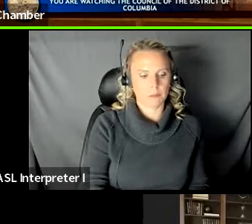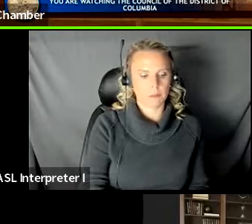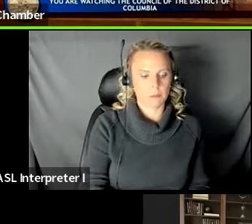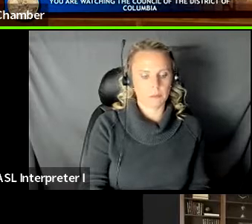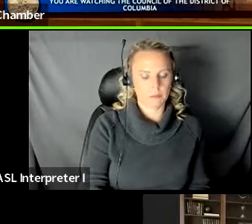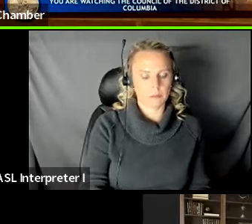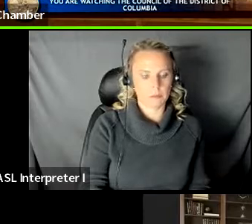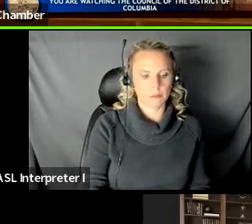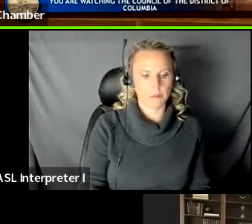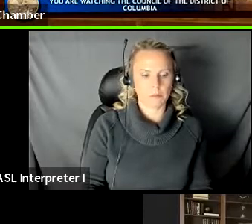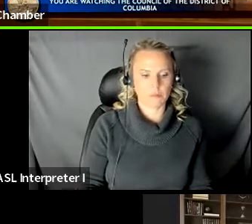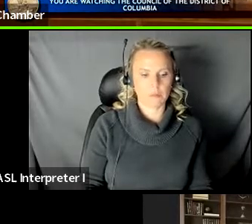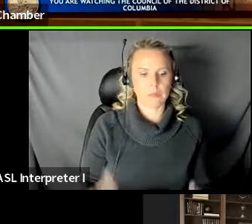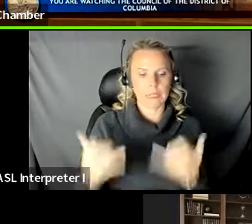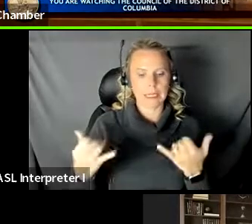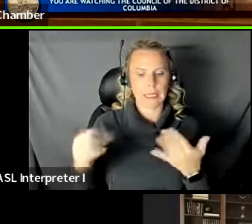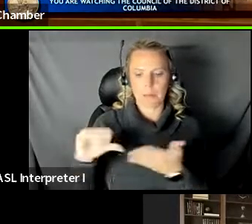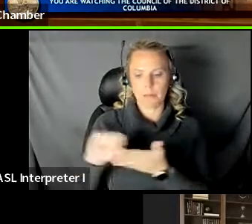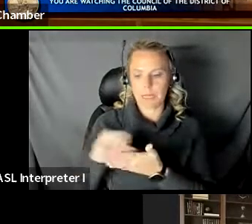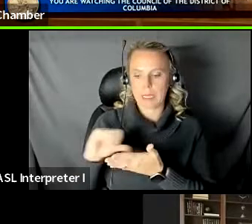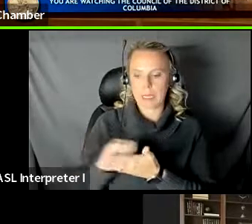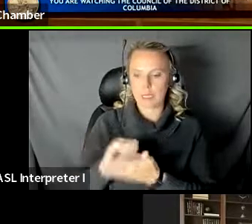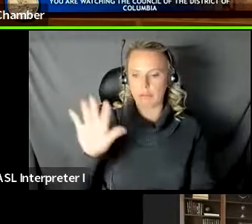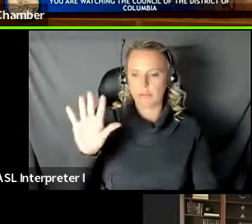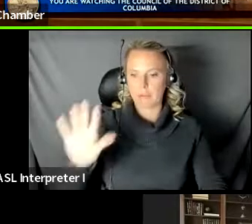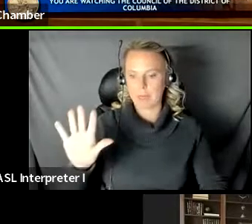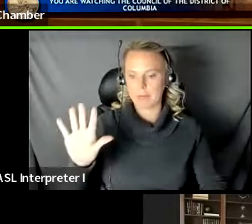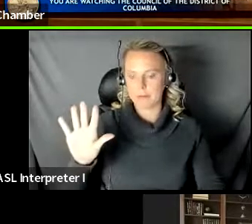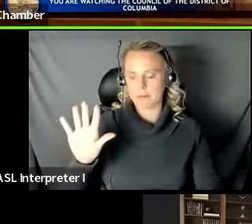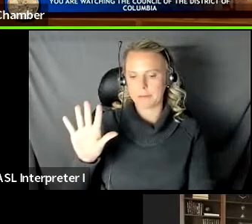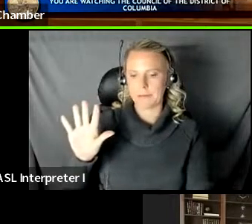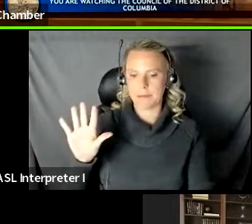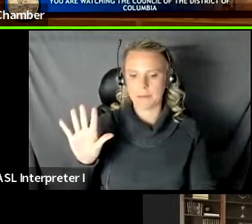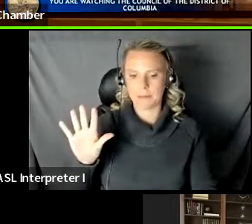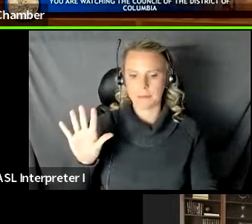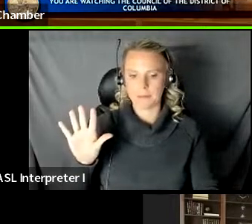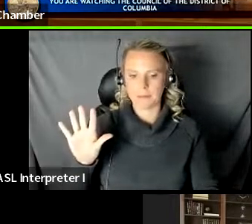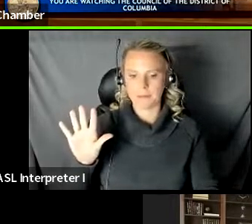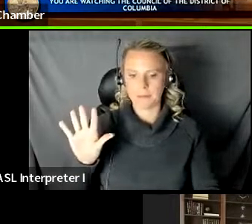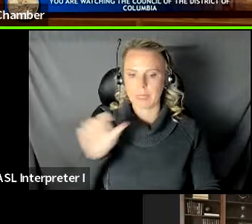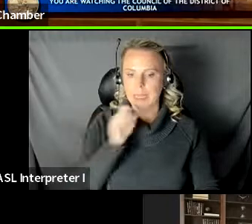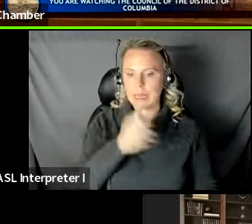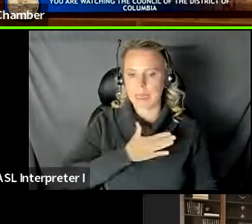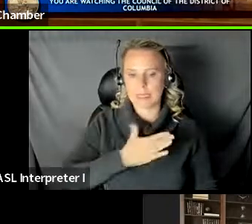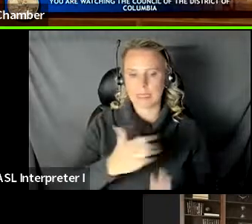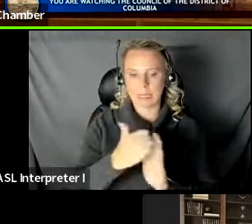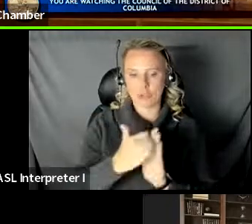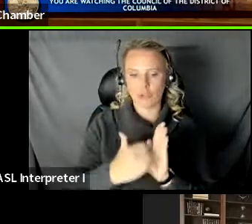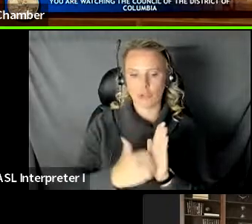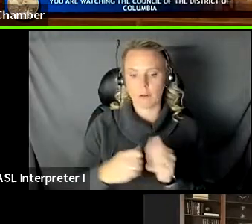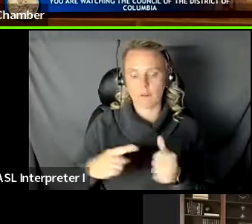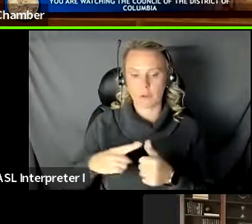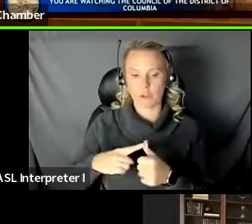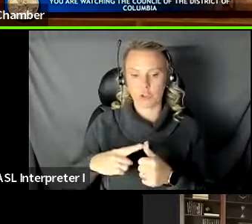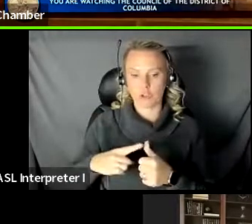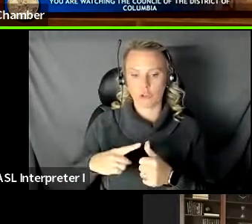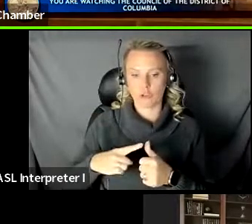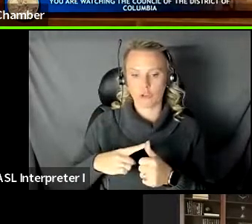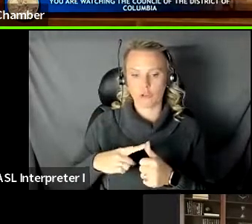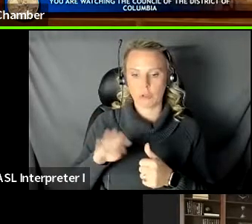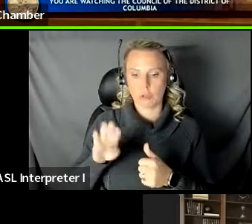We turn now to page 5. The non-consent agenda. The first measure is